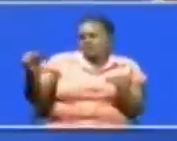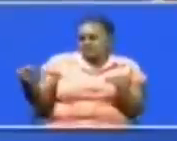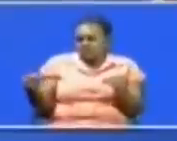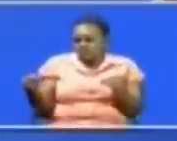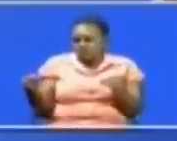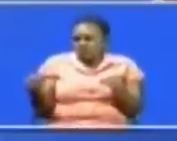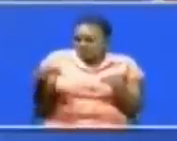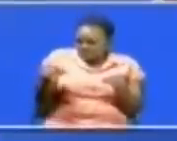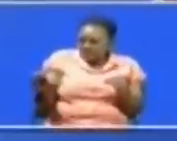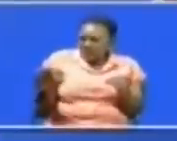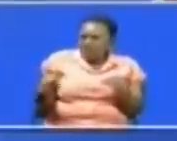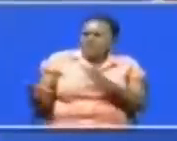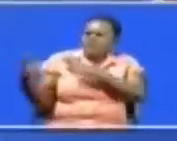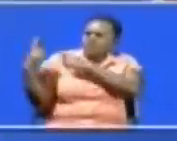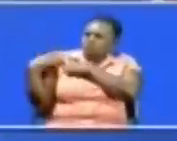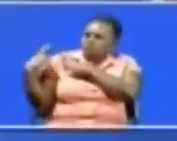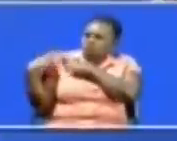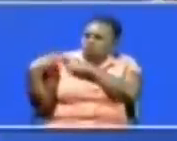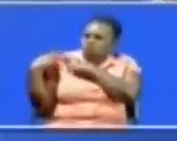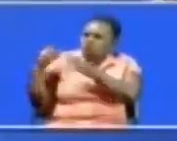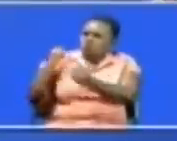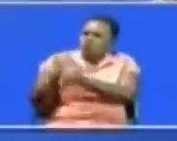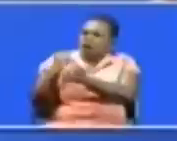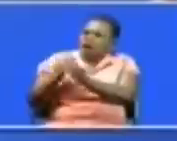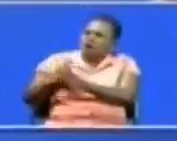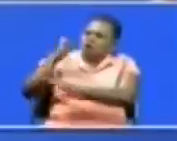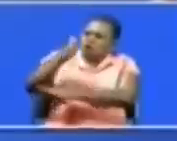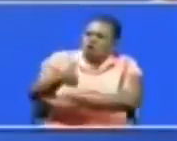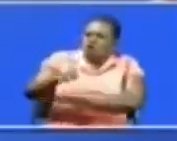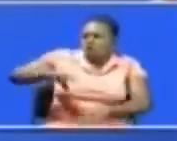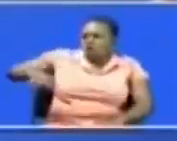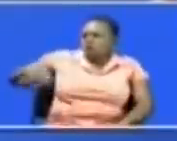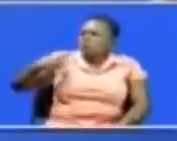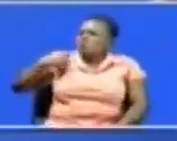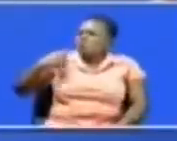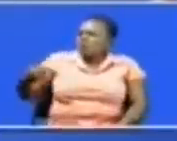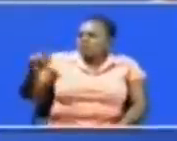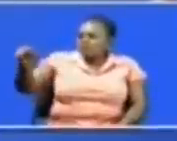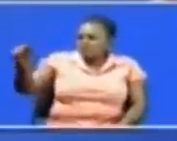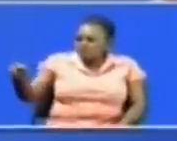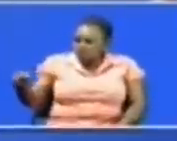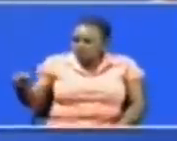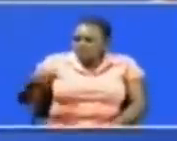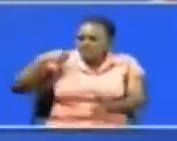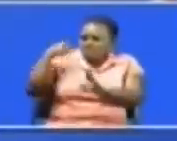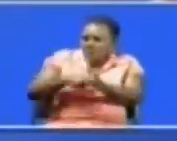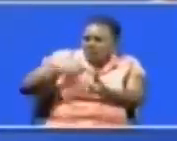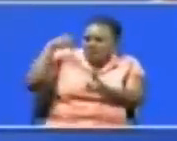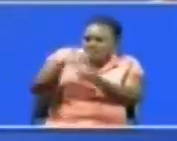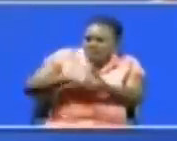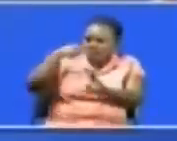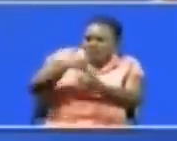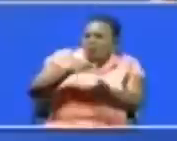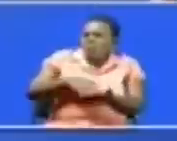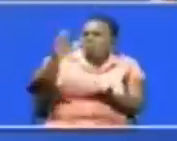it is your business to move beyond the constituency 100 million and lobby for